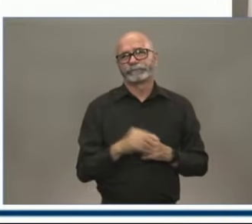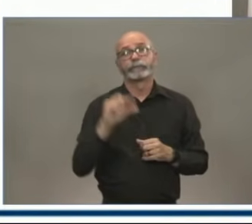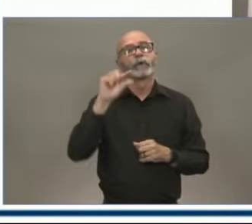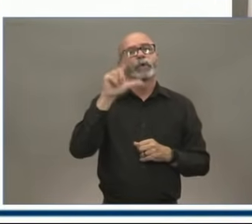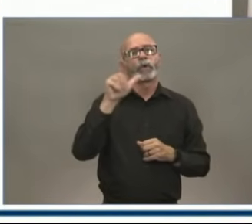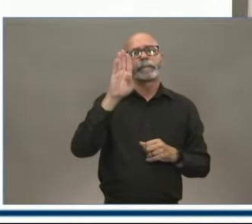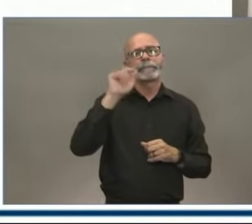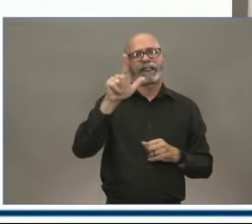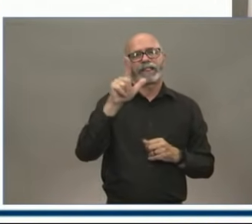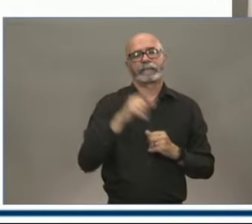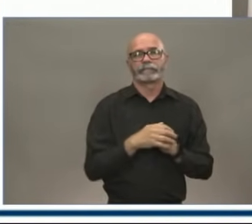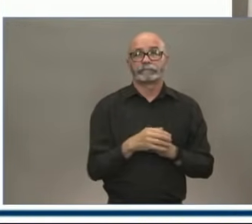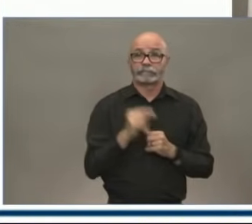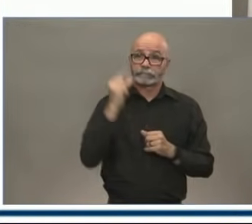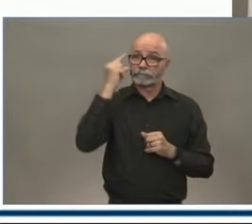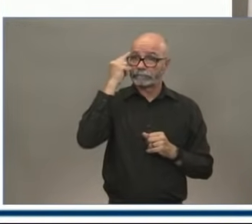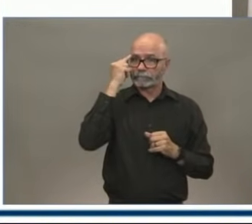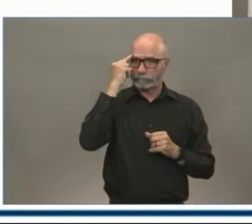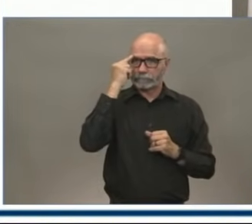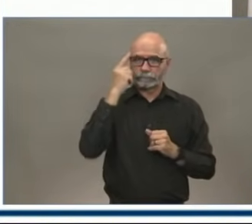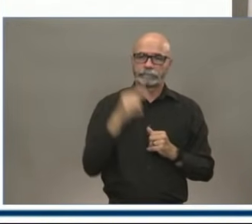Thomas.